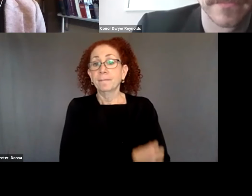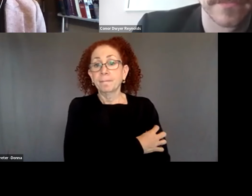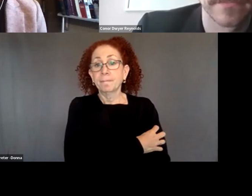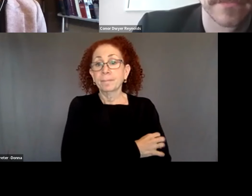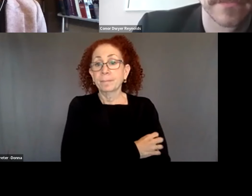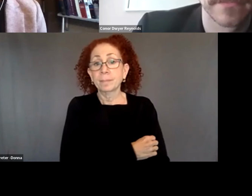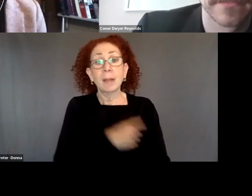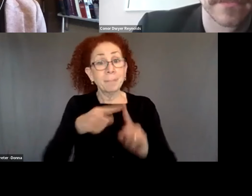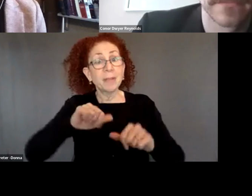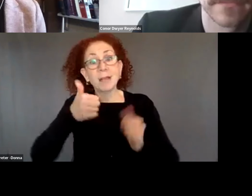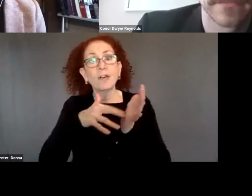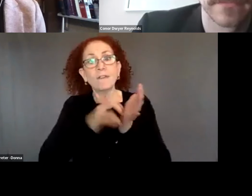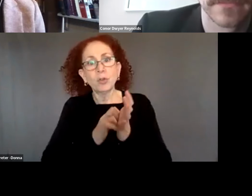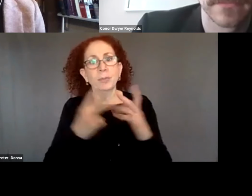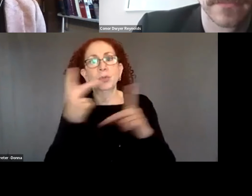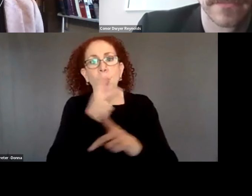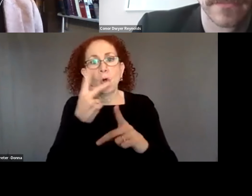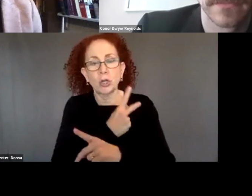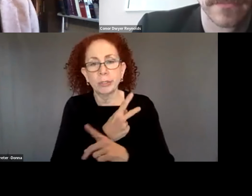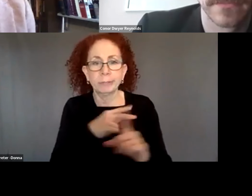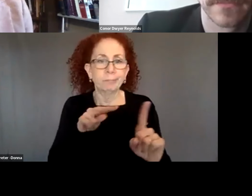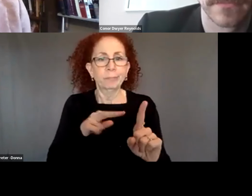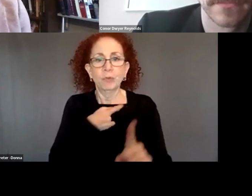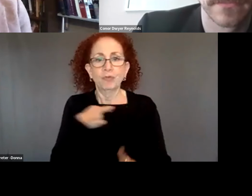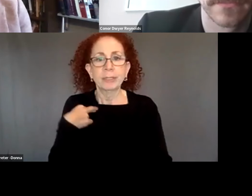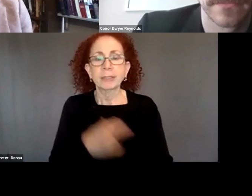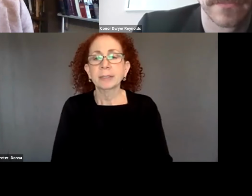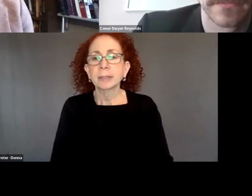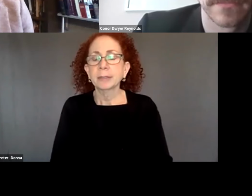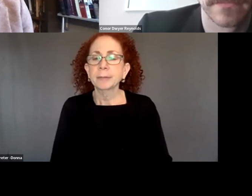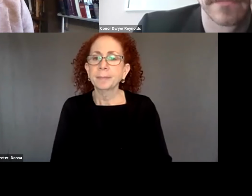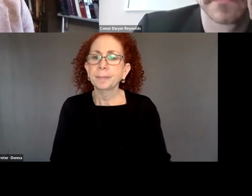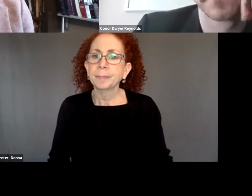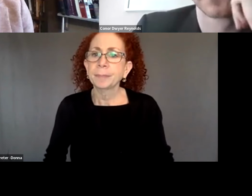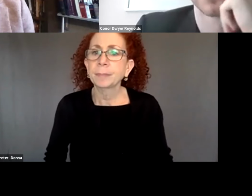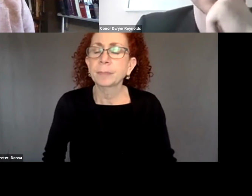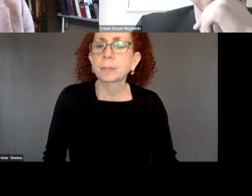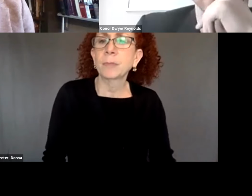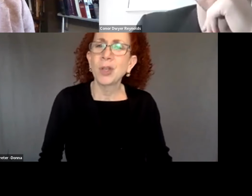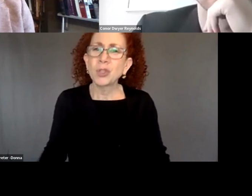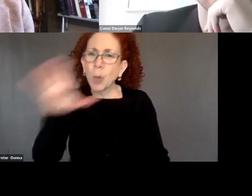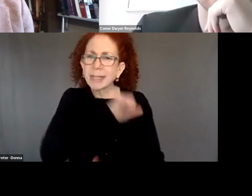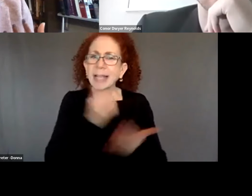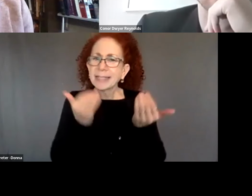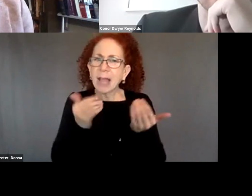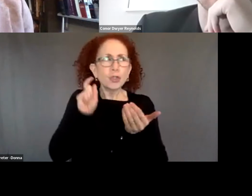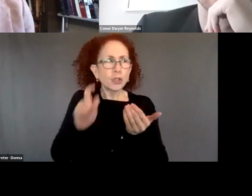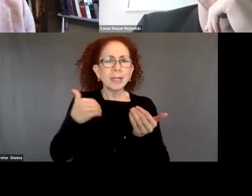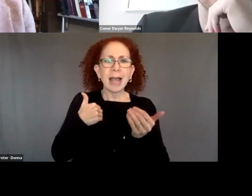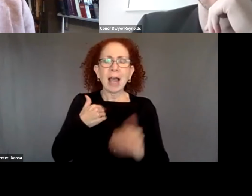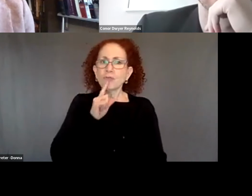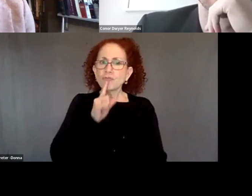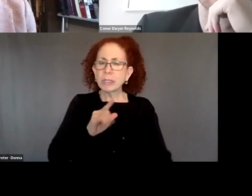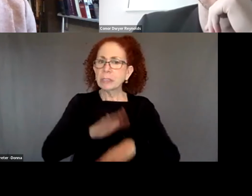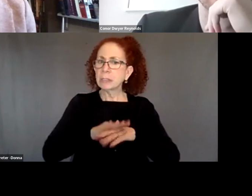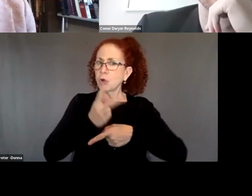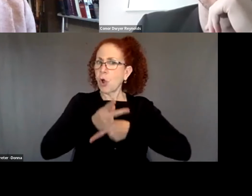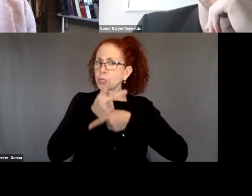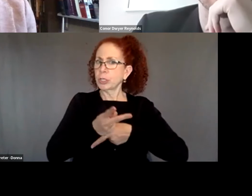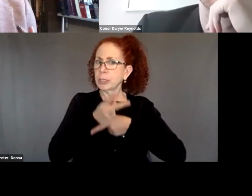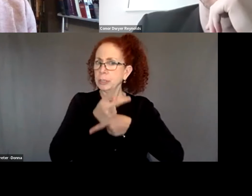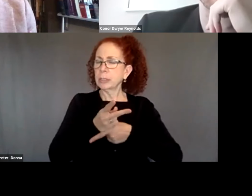other vulnerabilities. So there should be, I guess, at this point, some real caution in